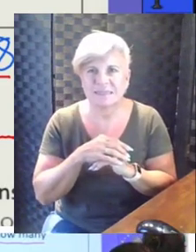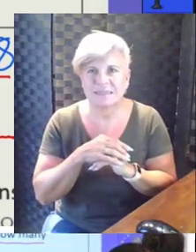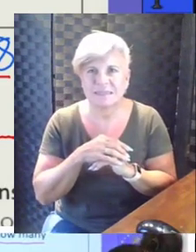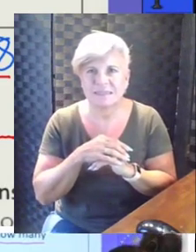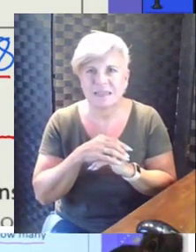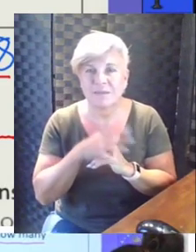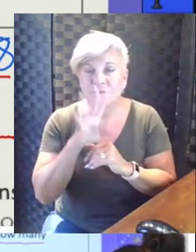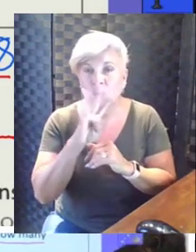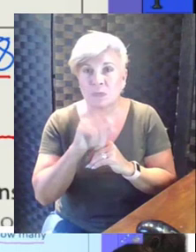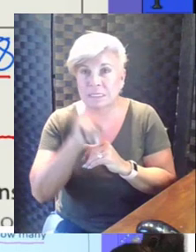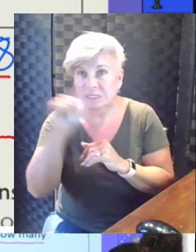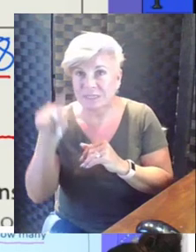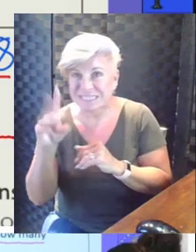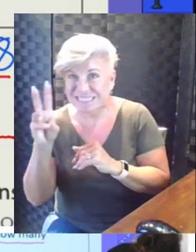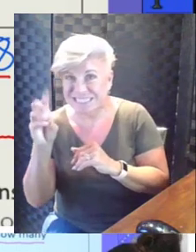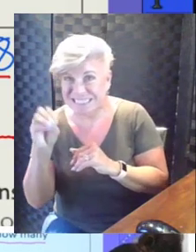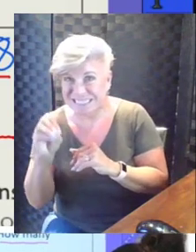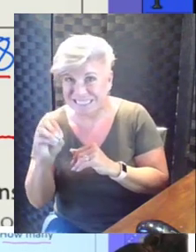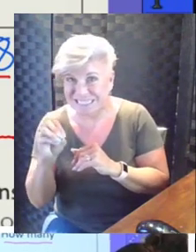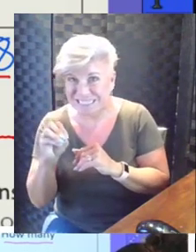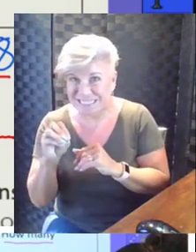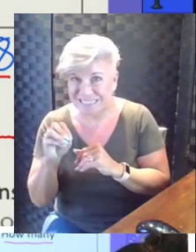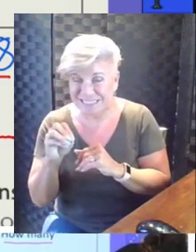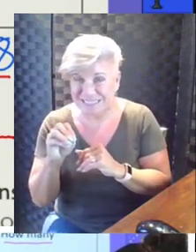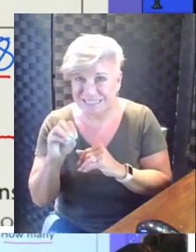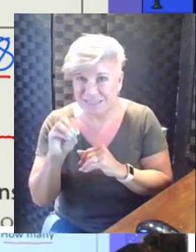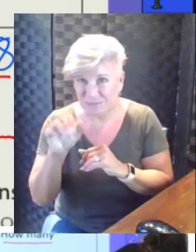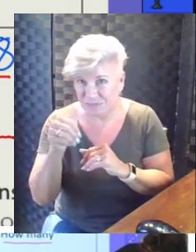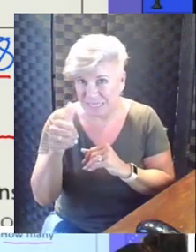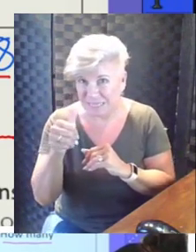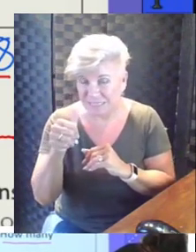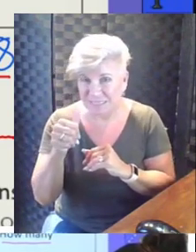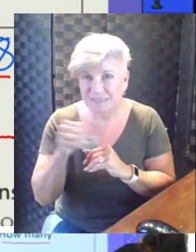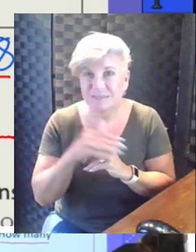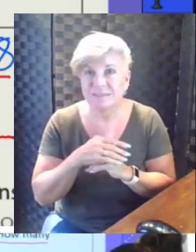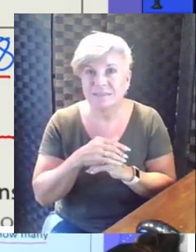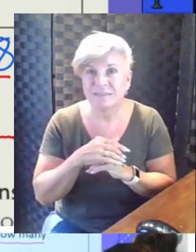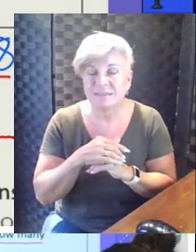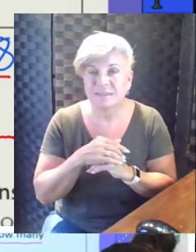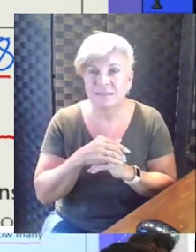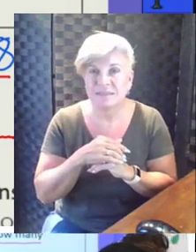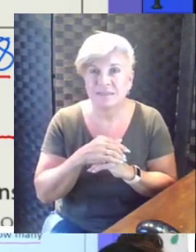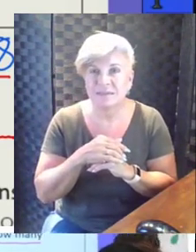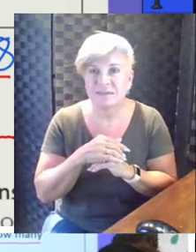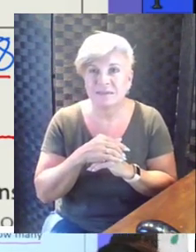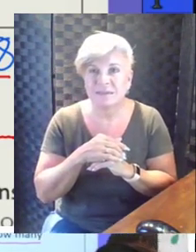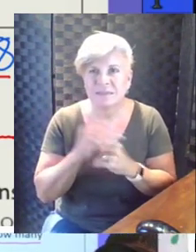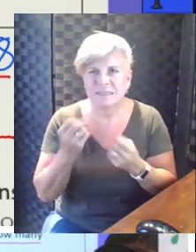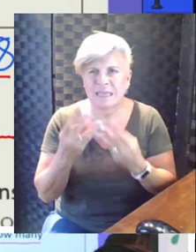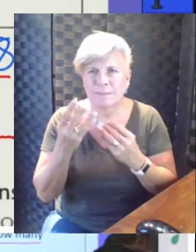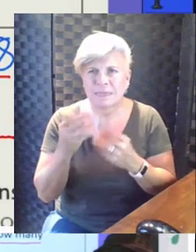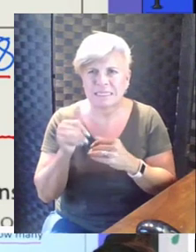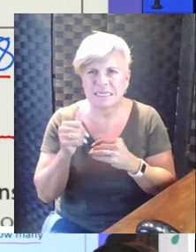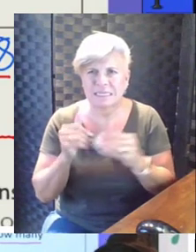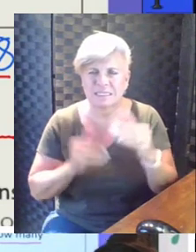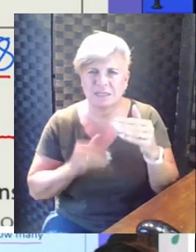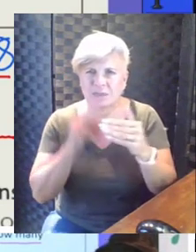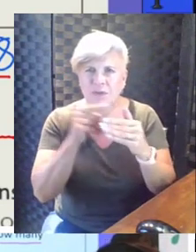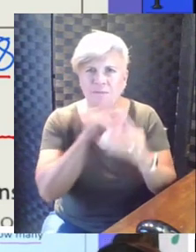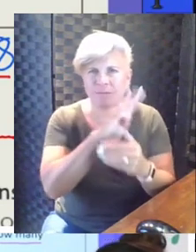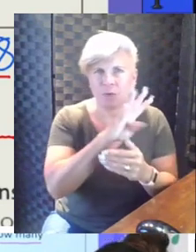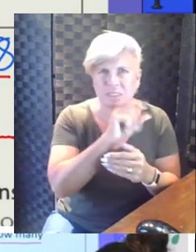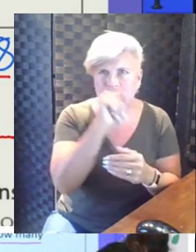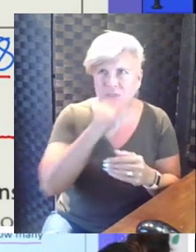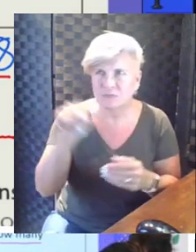Now I can get from 40 to 60 because those are tens. How many tens does it take to get from 40